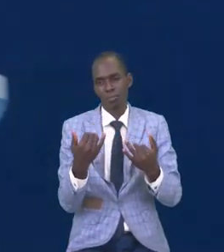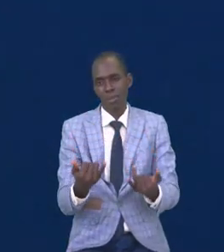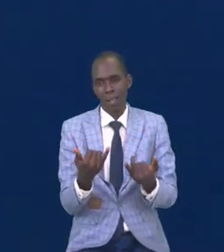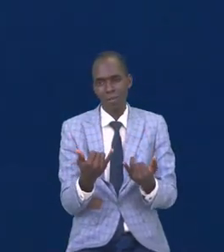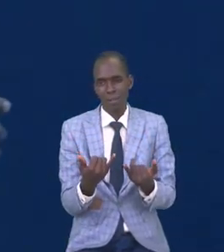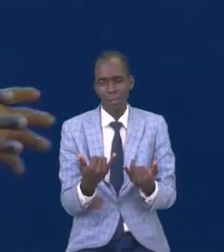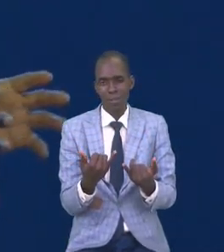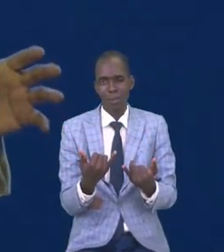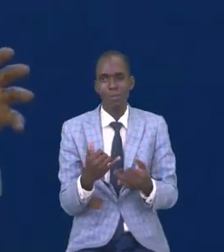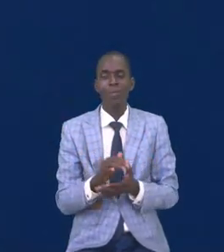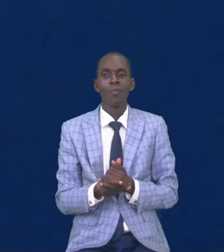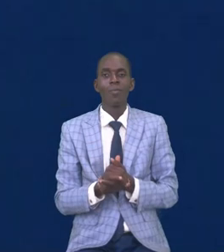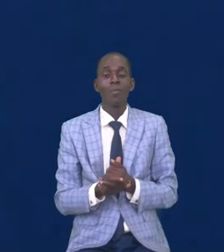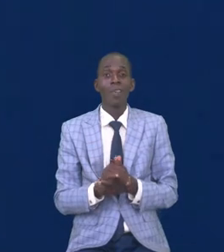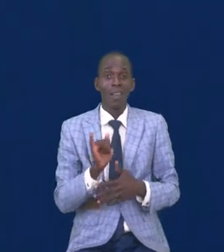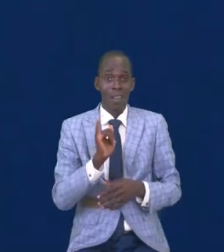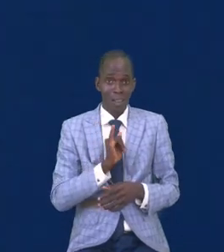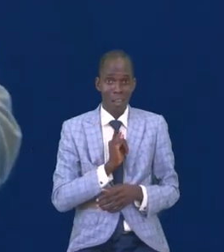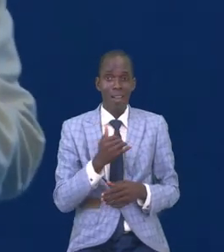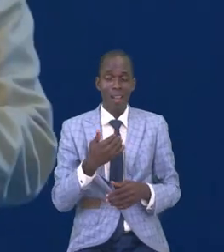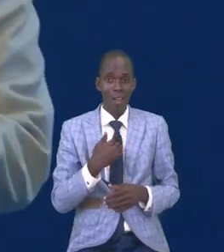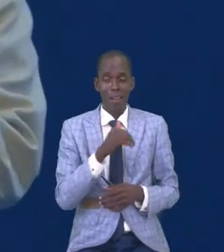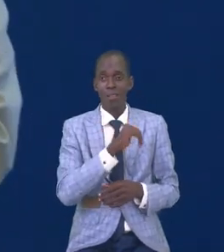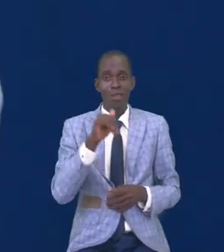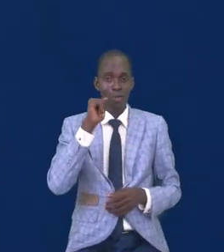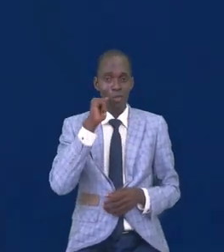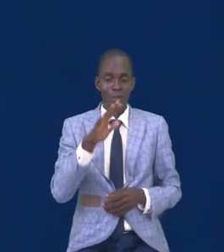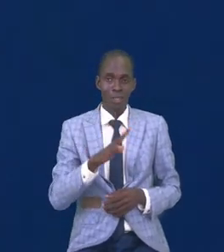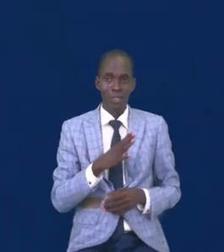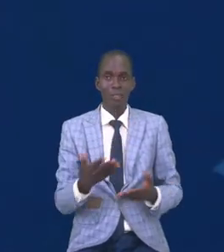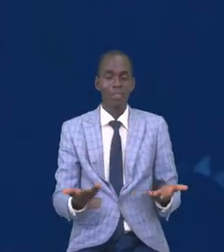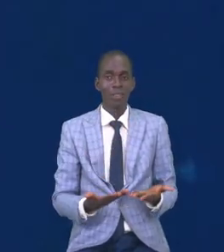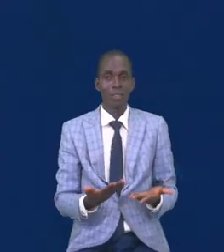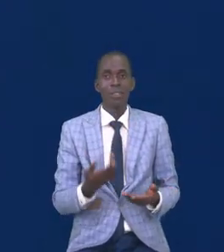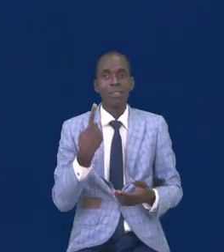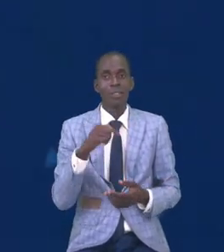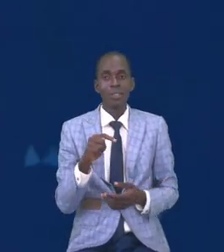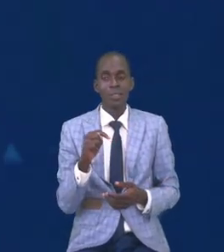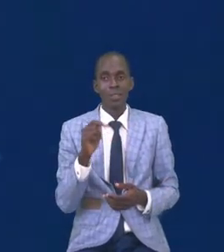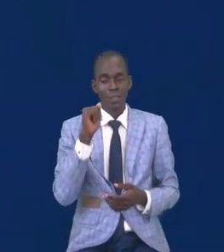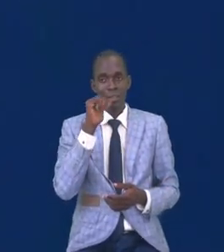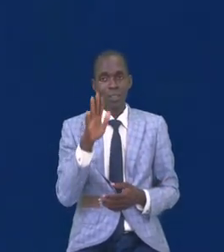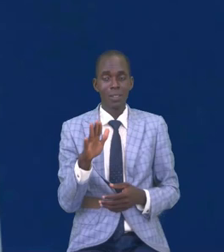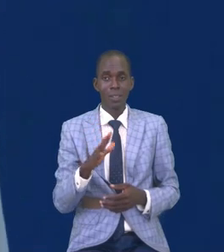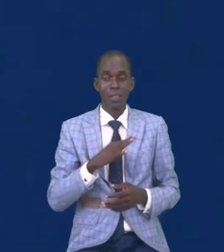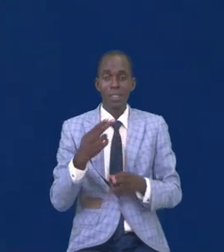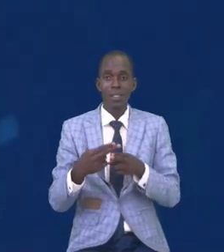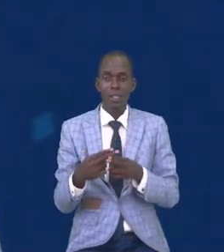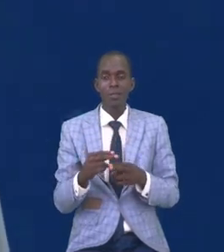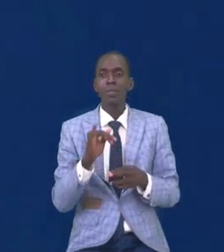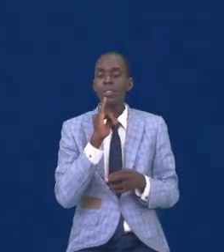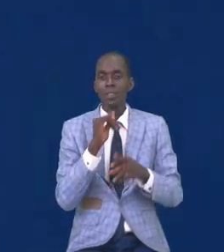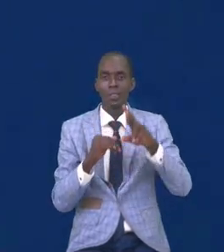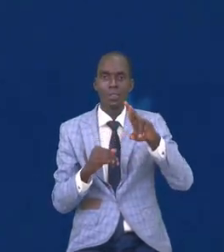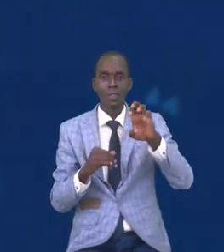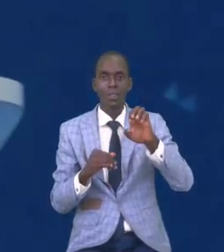Now, I have a lady here, the name Rebecca. Let her tell you